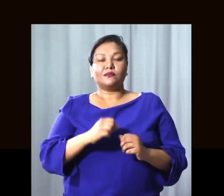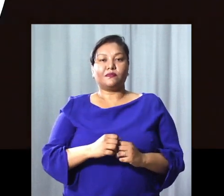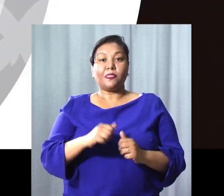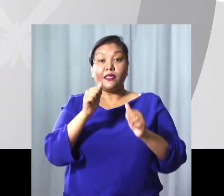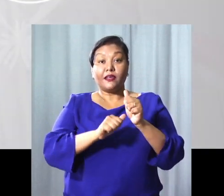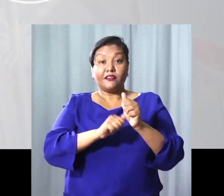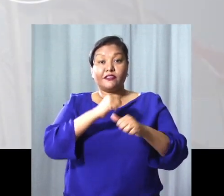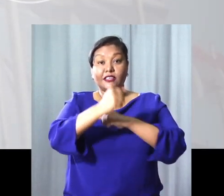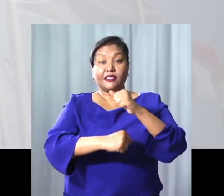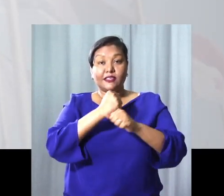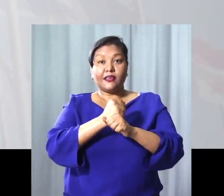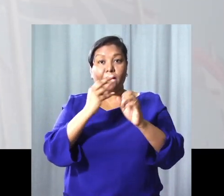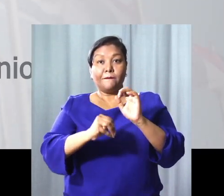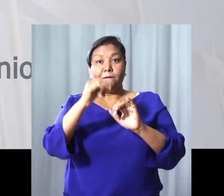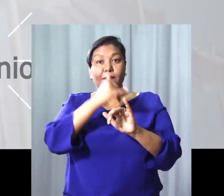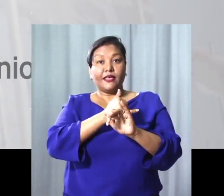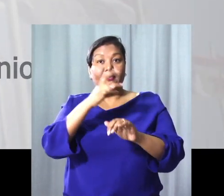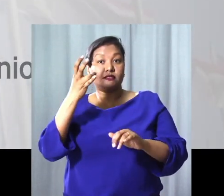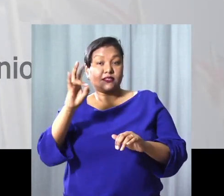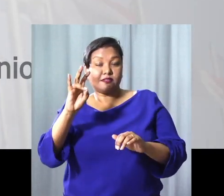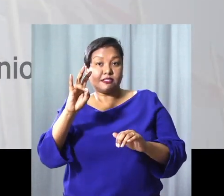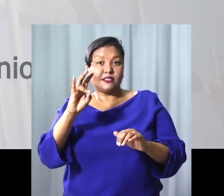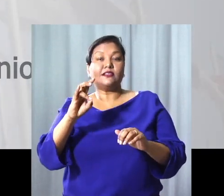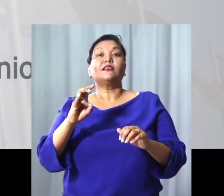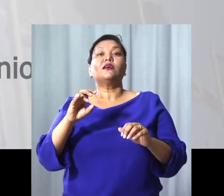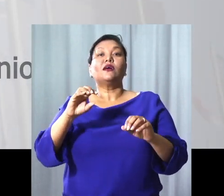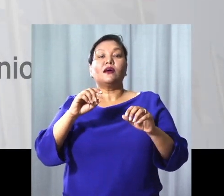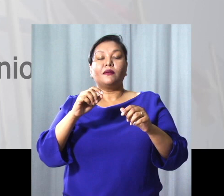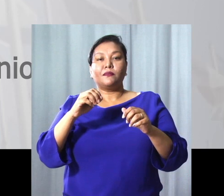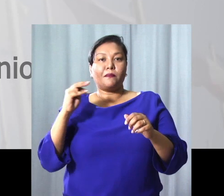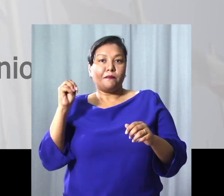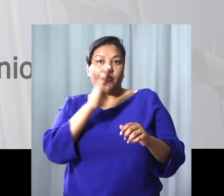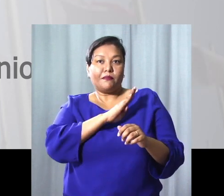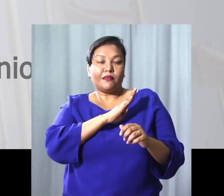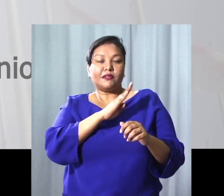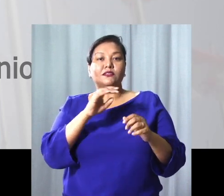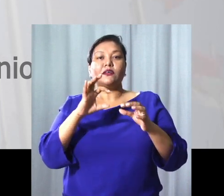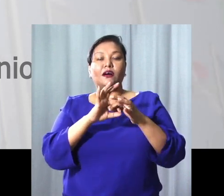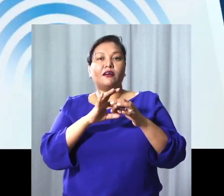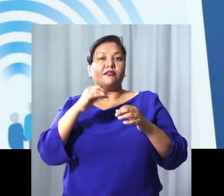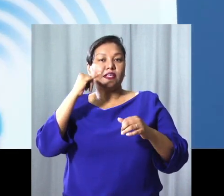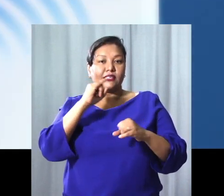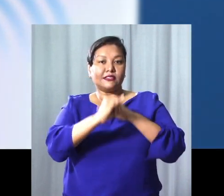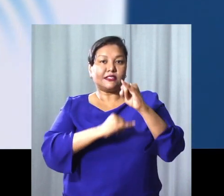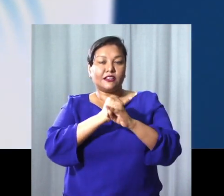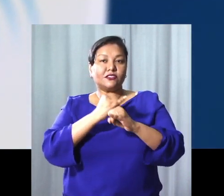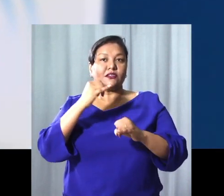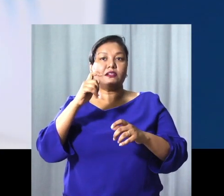May, member organizations of the International Telecommunications Union, known as the